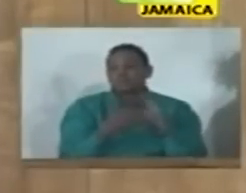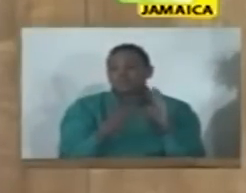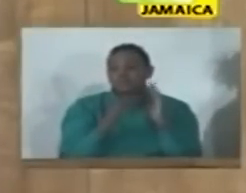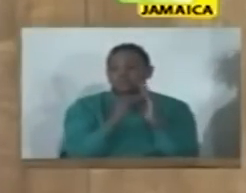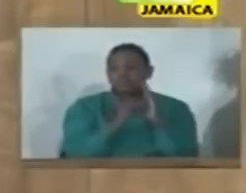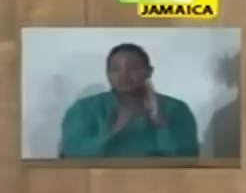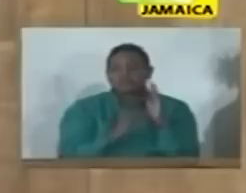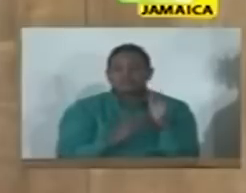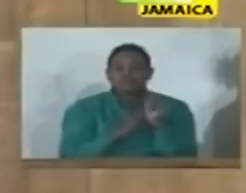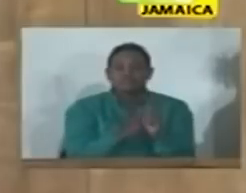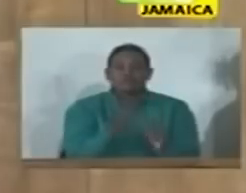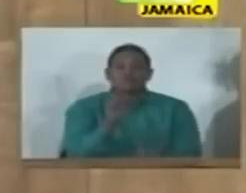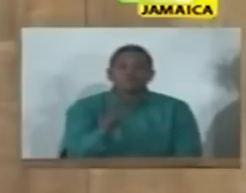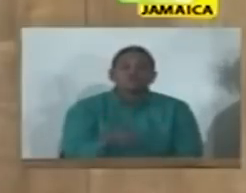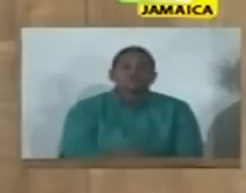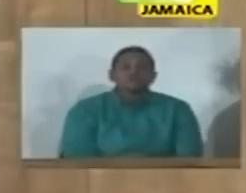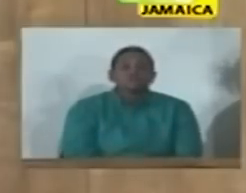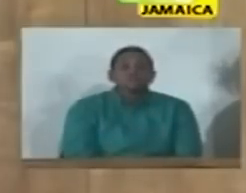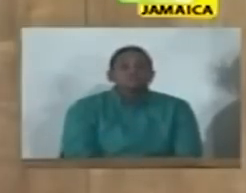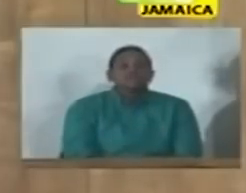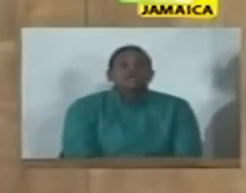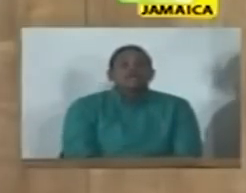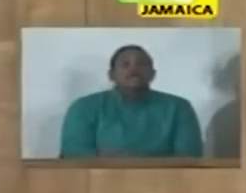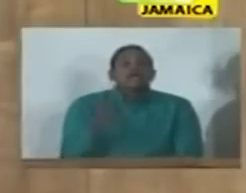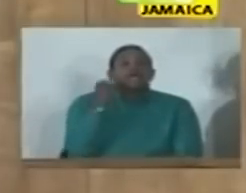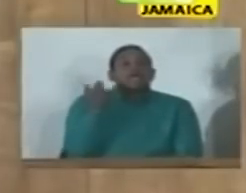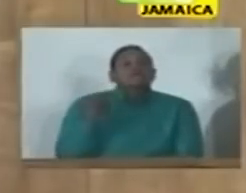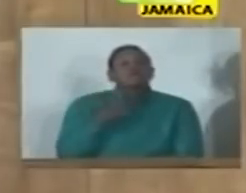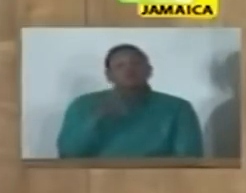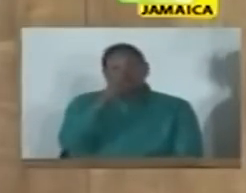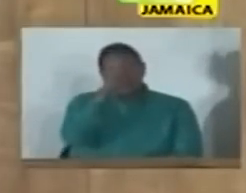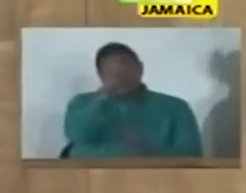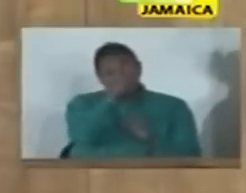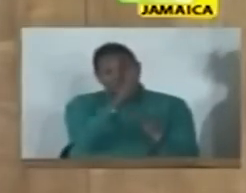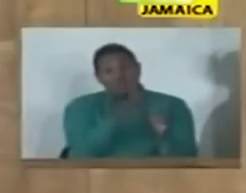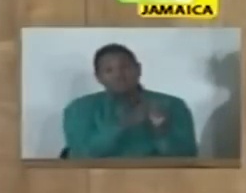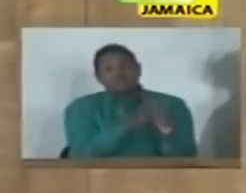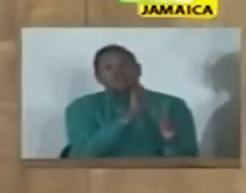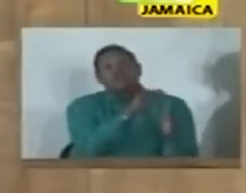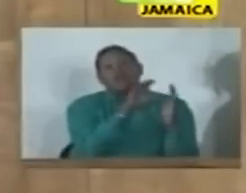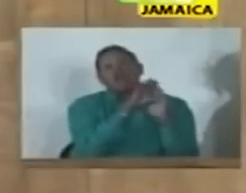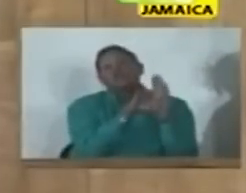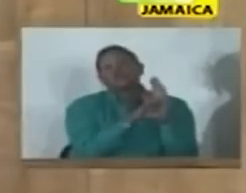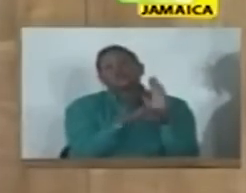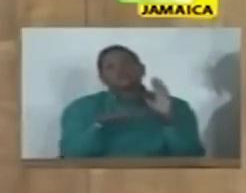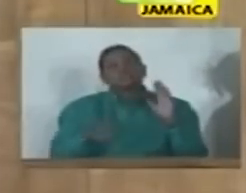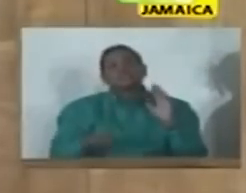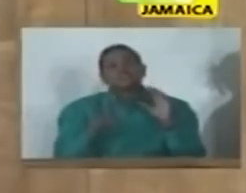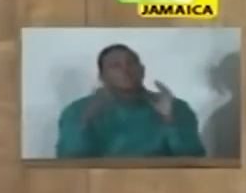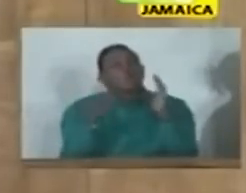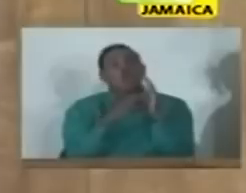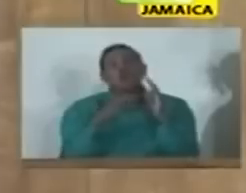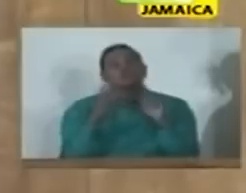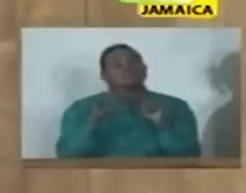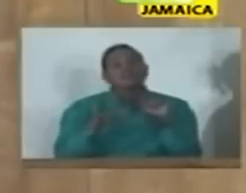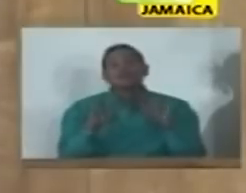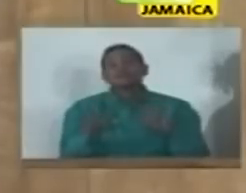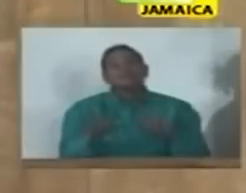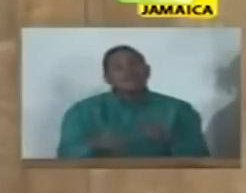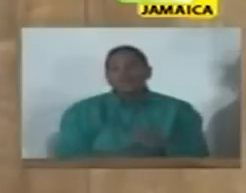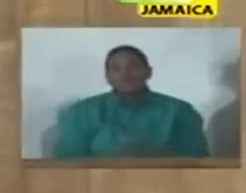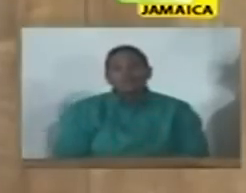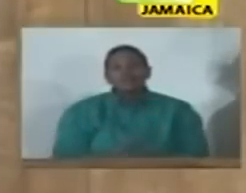Jamaica. And if we're going to honor that oath, this clause can't stand. This